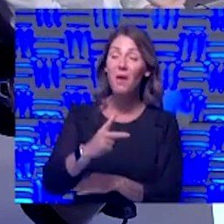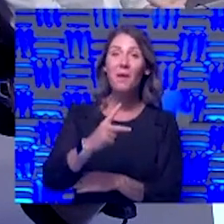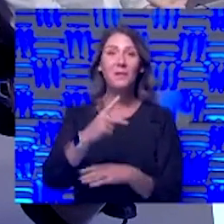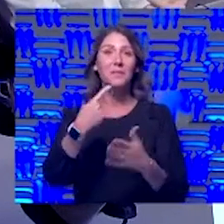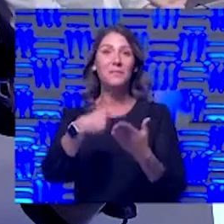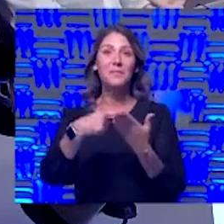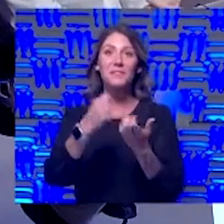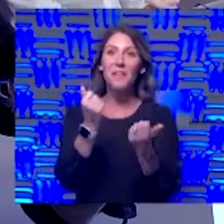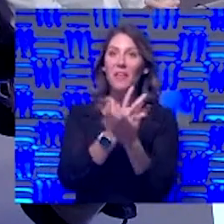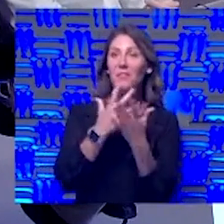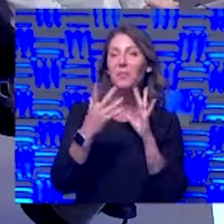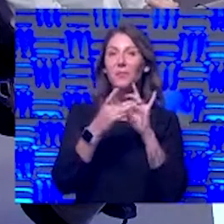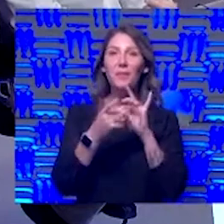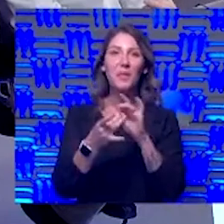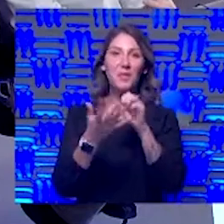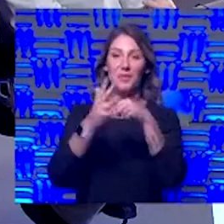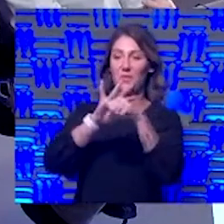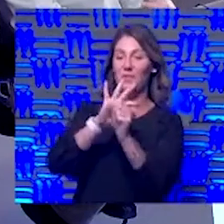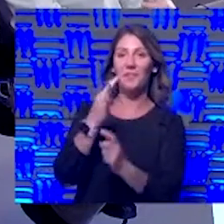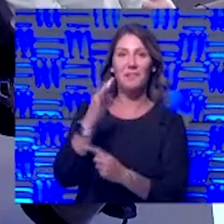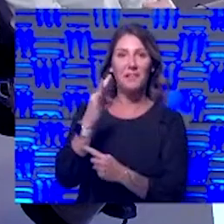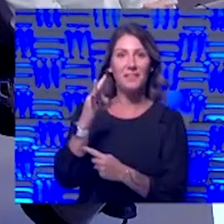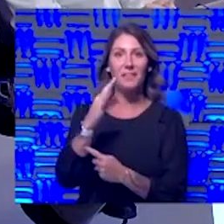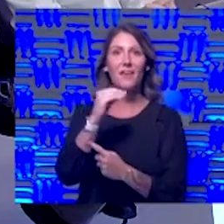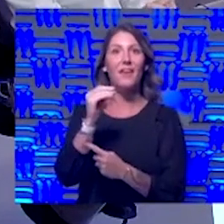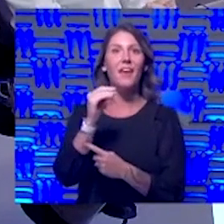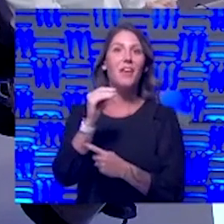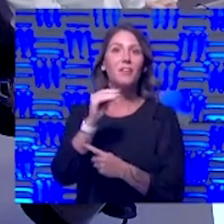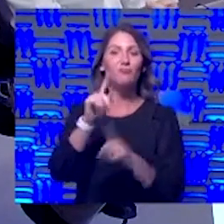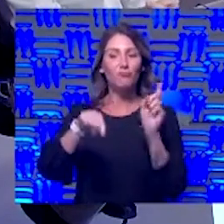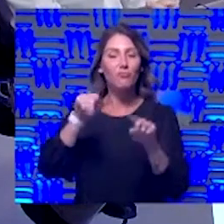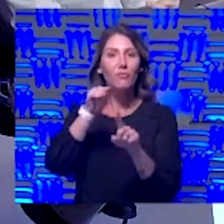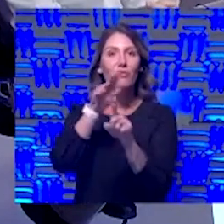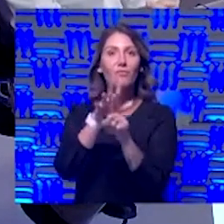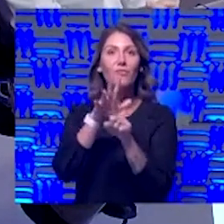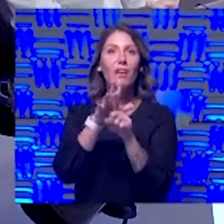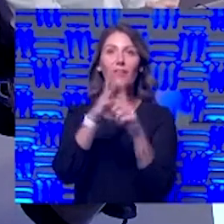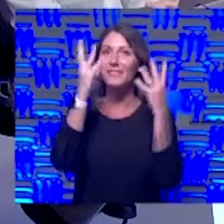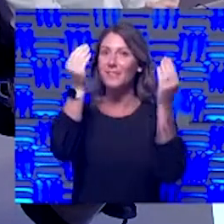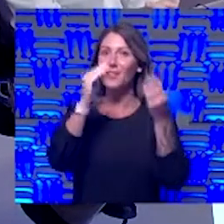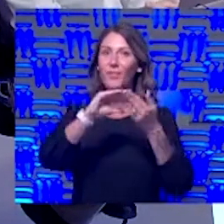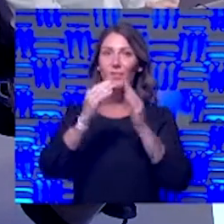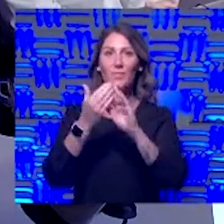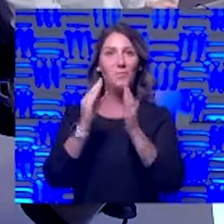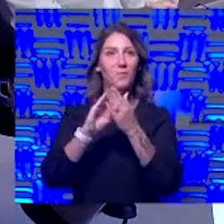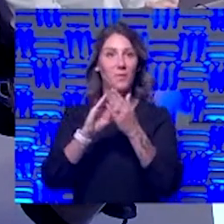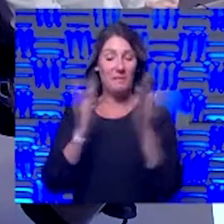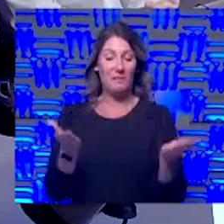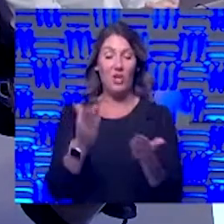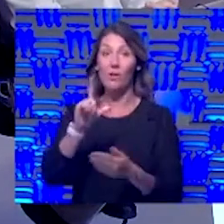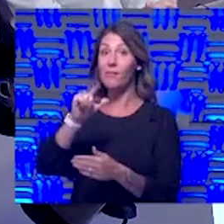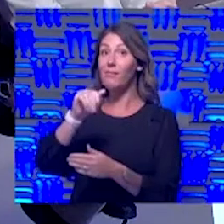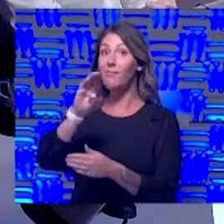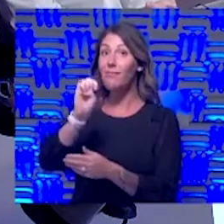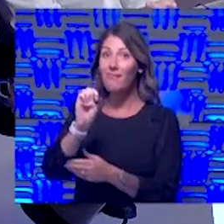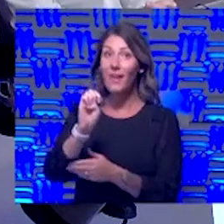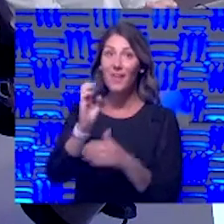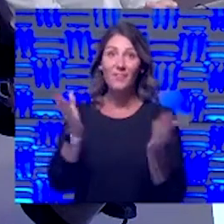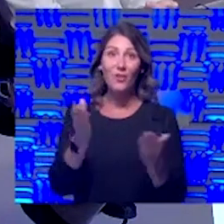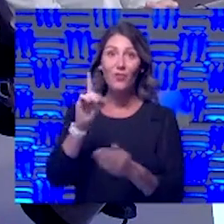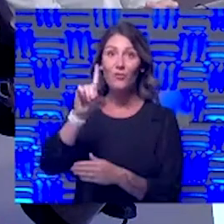COVID and coronavirus and different effects to our community. We're broadcasting live from the Dolph Simons Family Studio here at